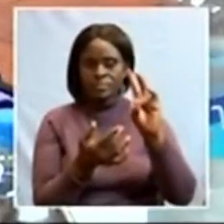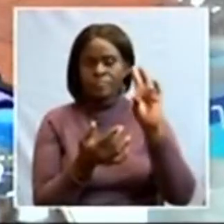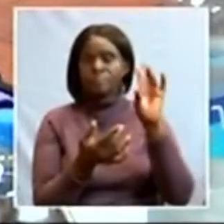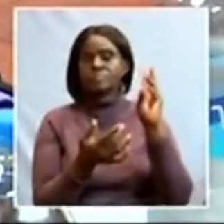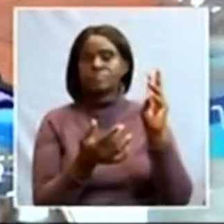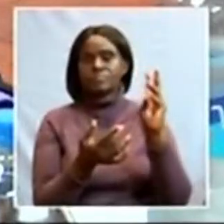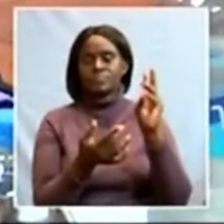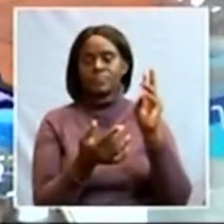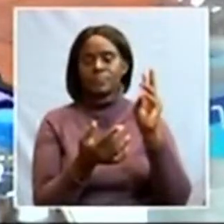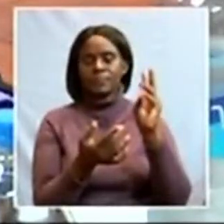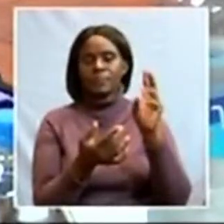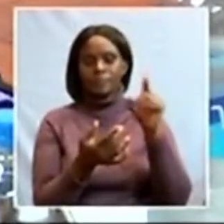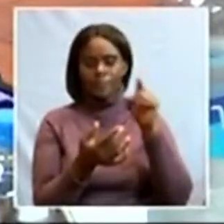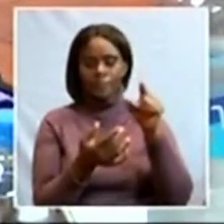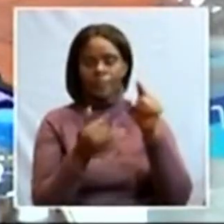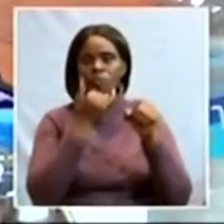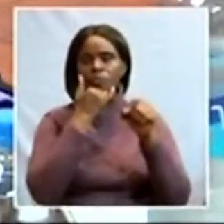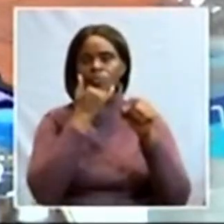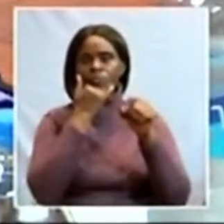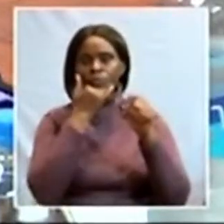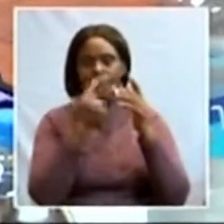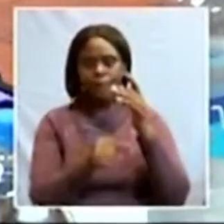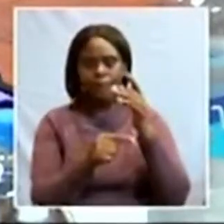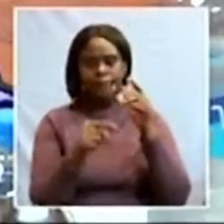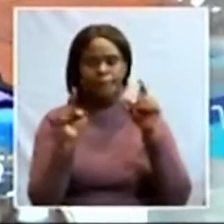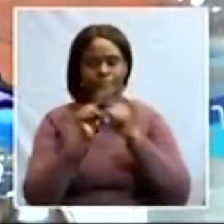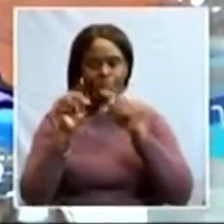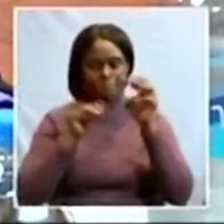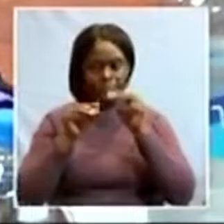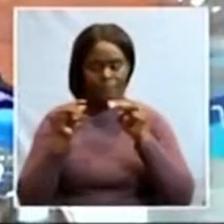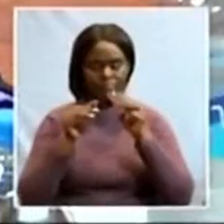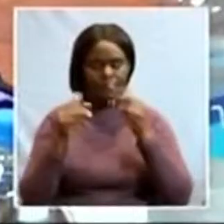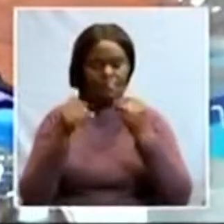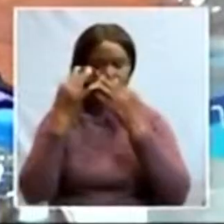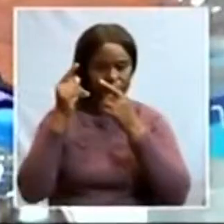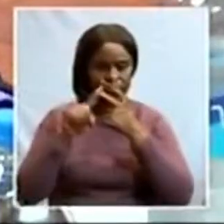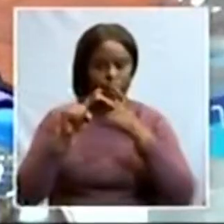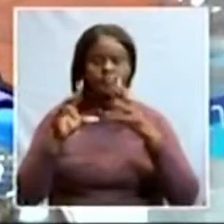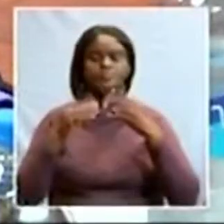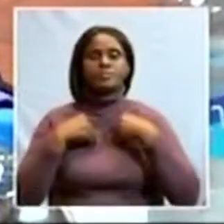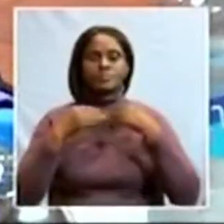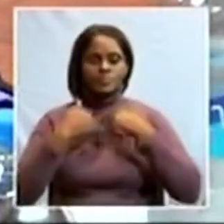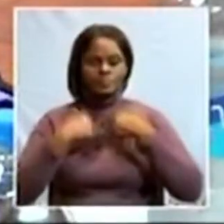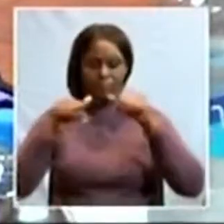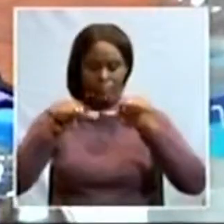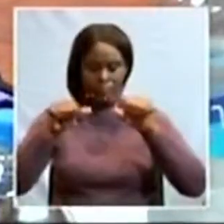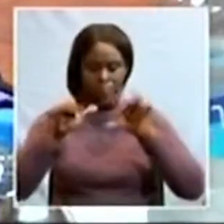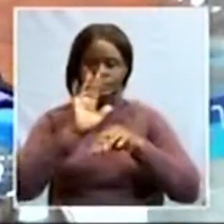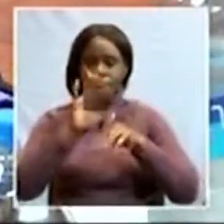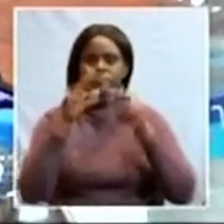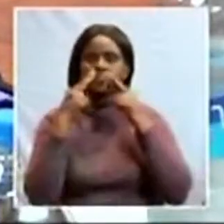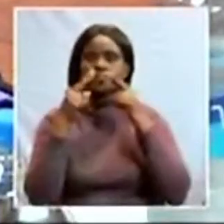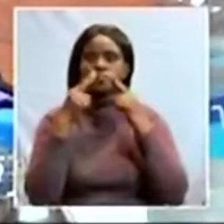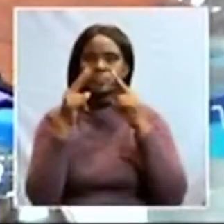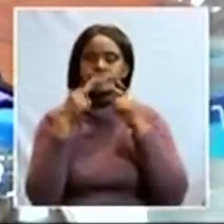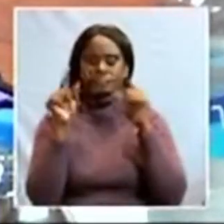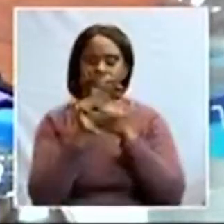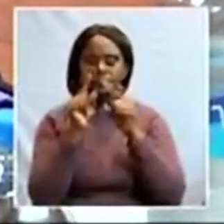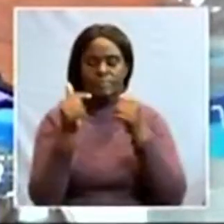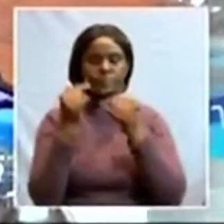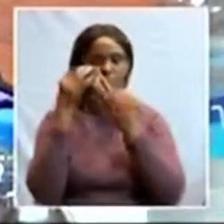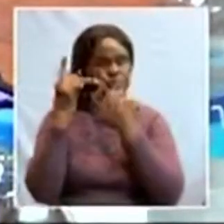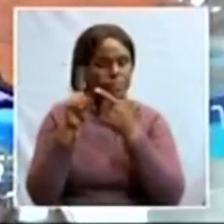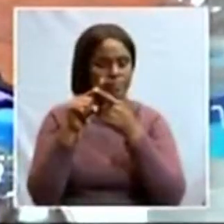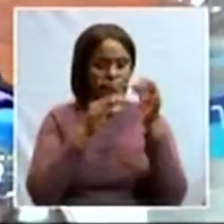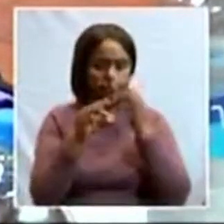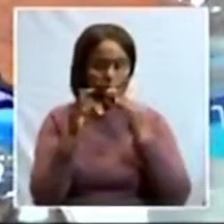10,376. Cause of query. Management wishes to acknowledge the auditor's findings and wish to state